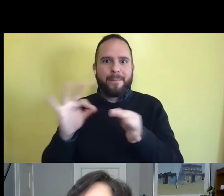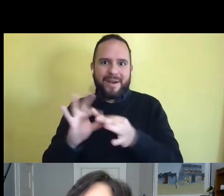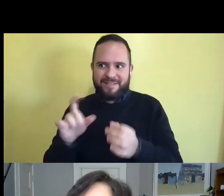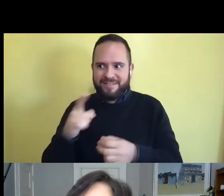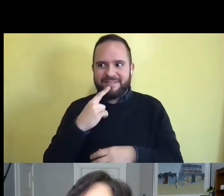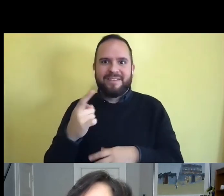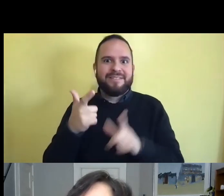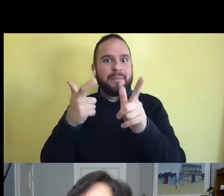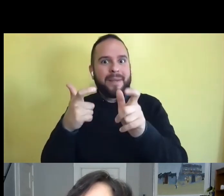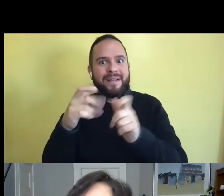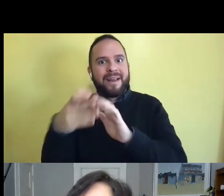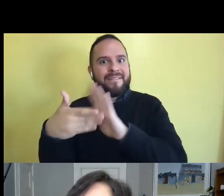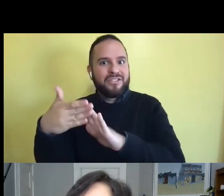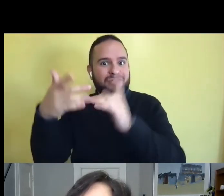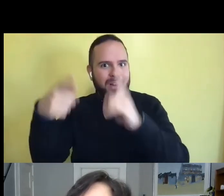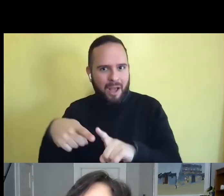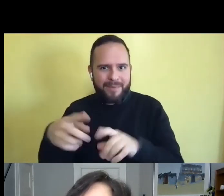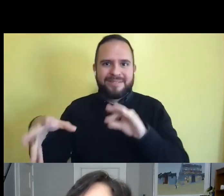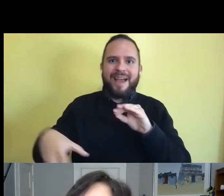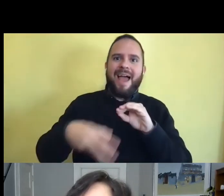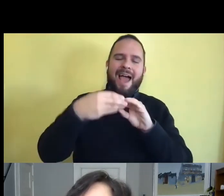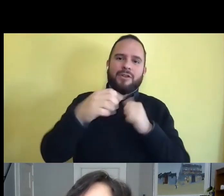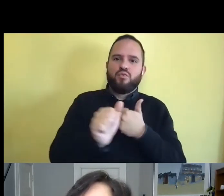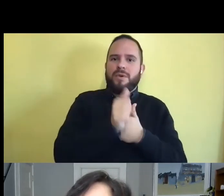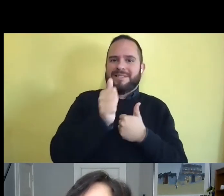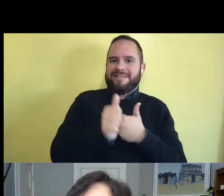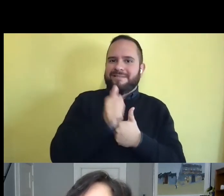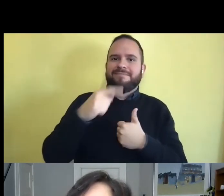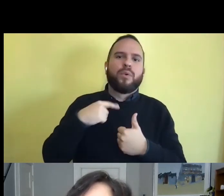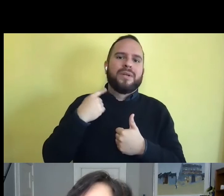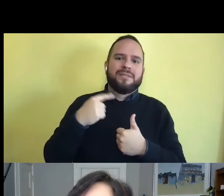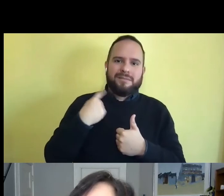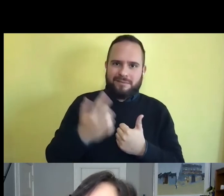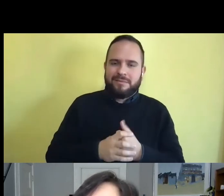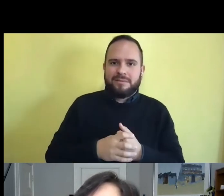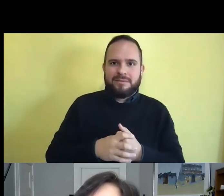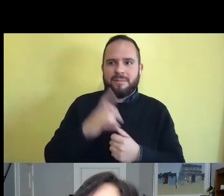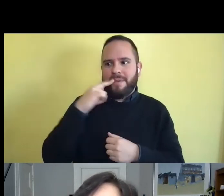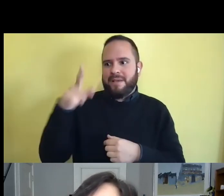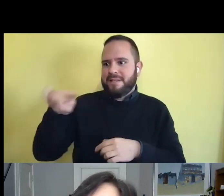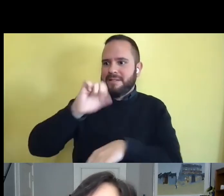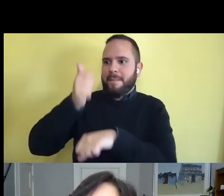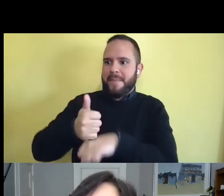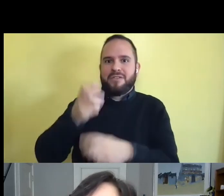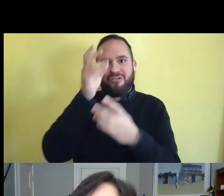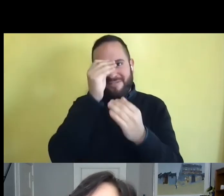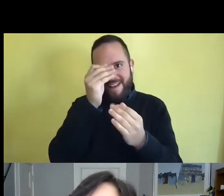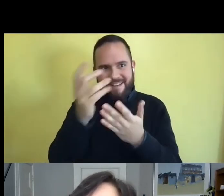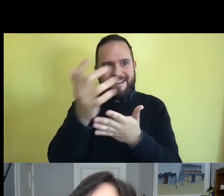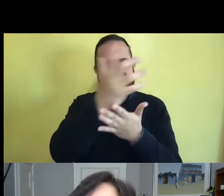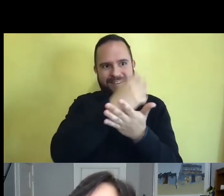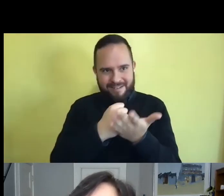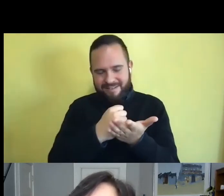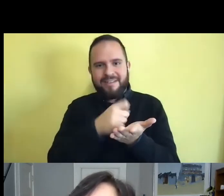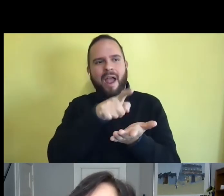risk, because those decision-making processes have been predicated on data, and those data sets contain innate